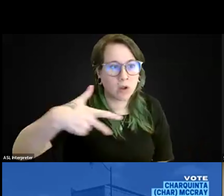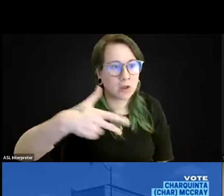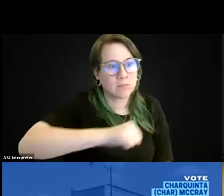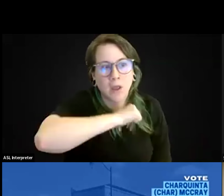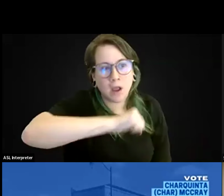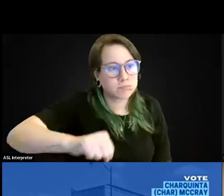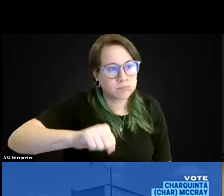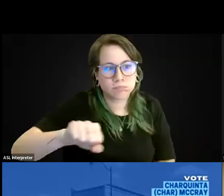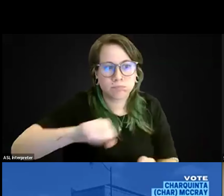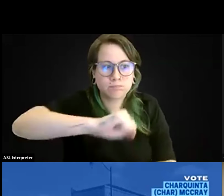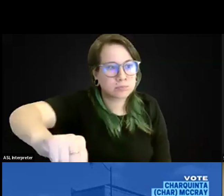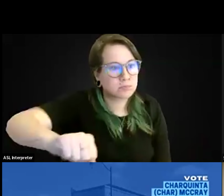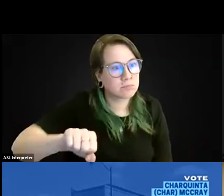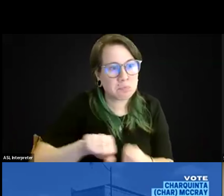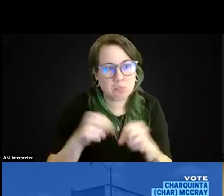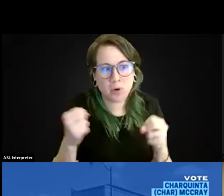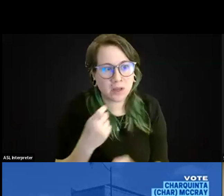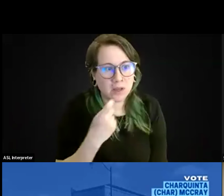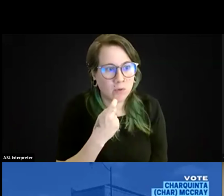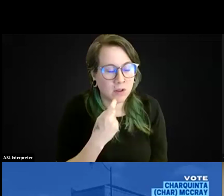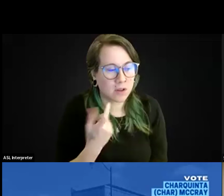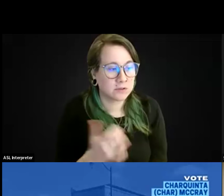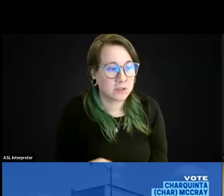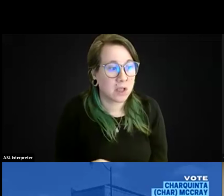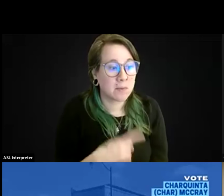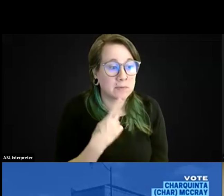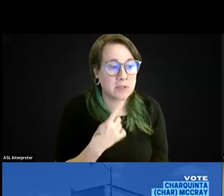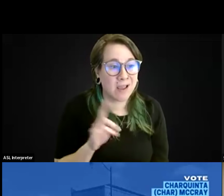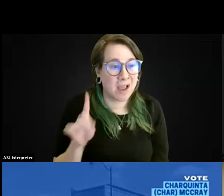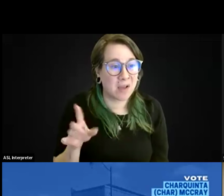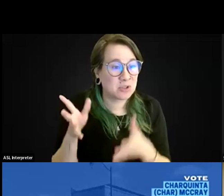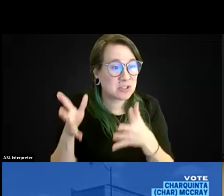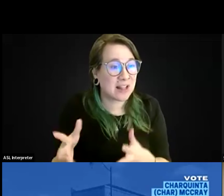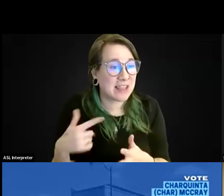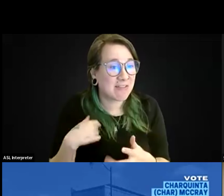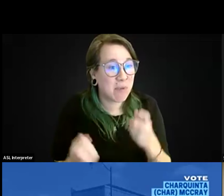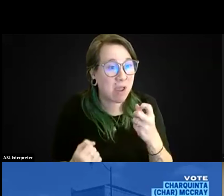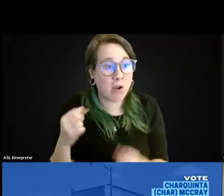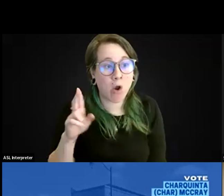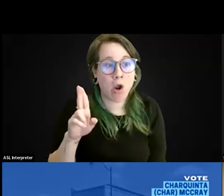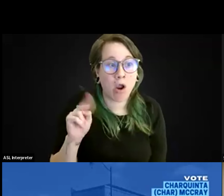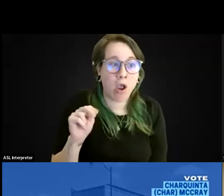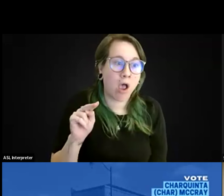just, I've heard people say, I'm just going to leave my car unlocked.